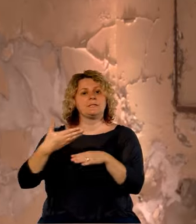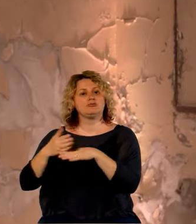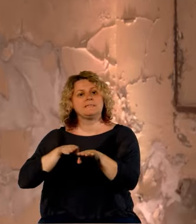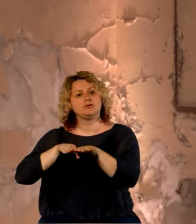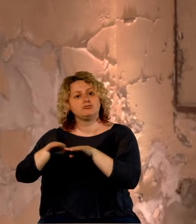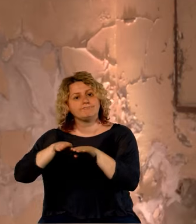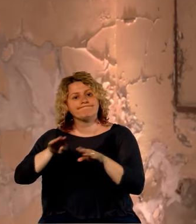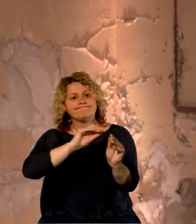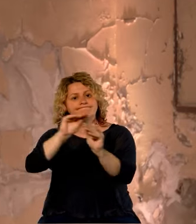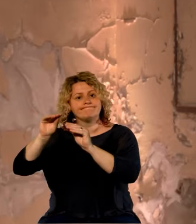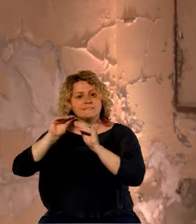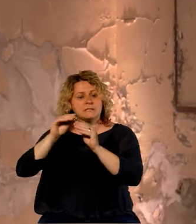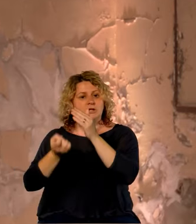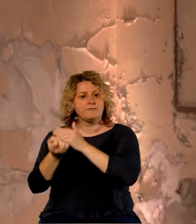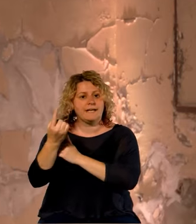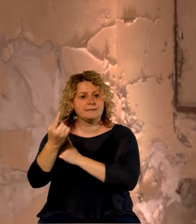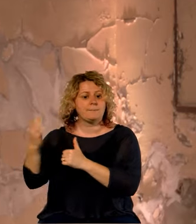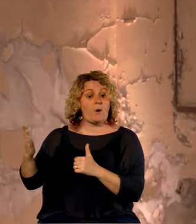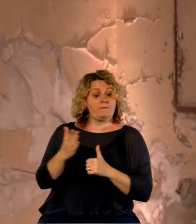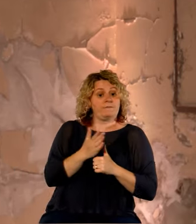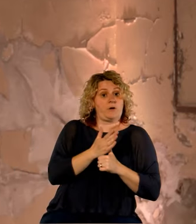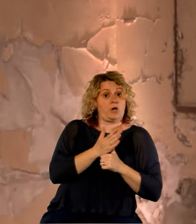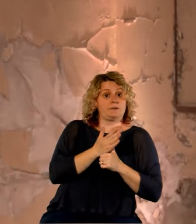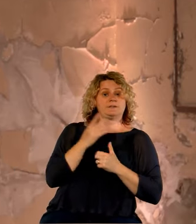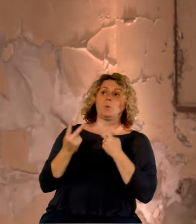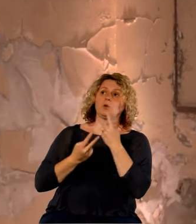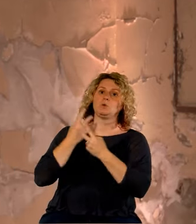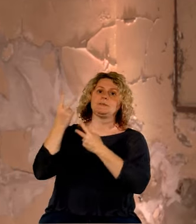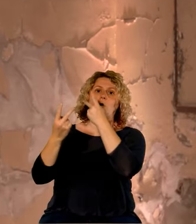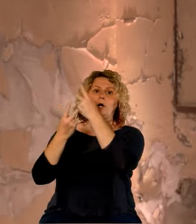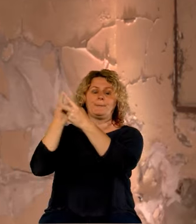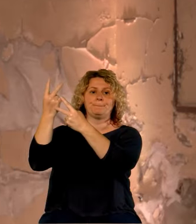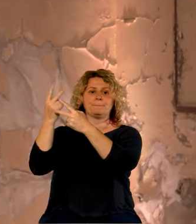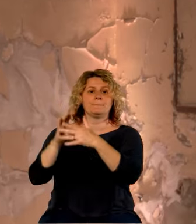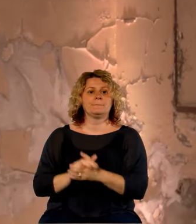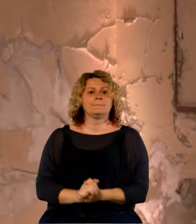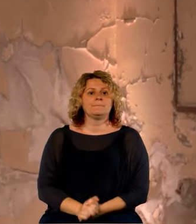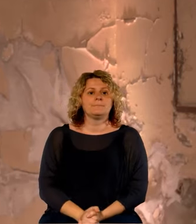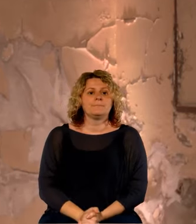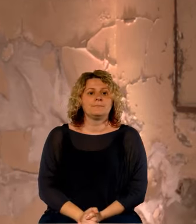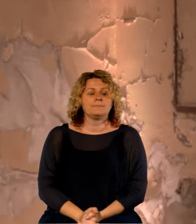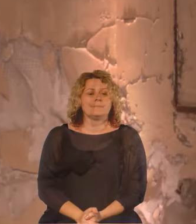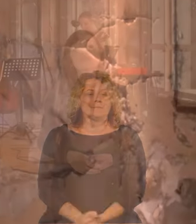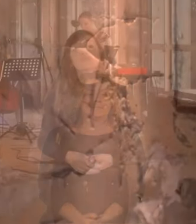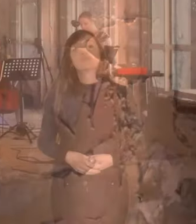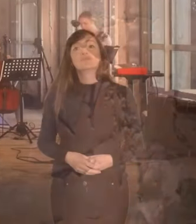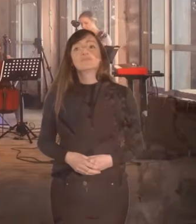events. But first, Alana is going to introduce our next song.